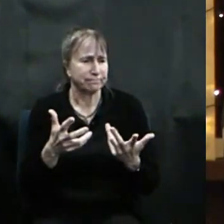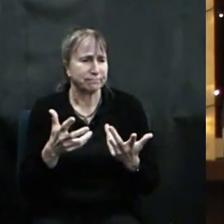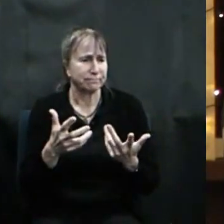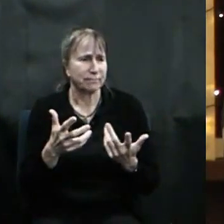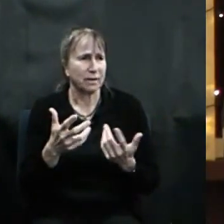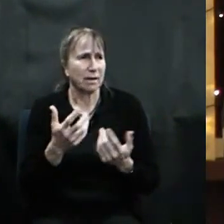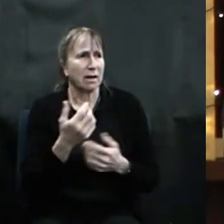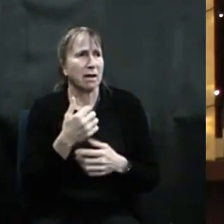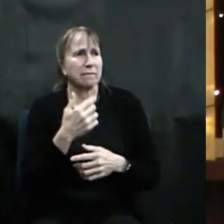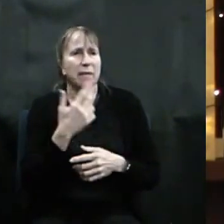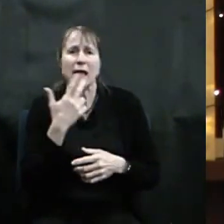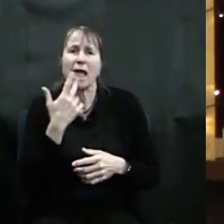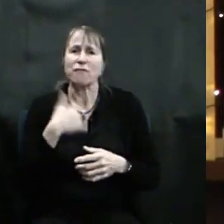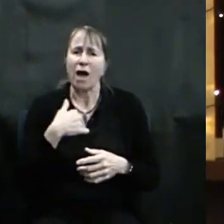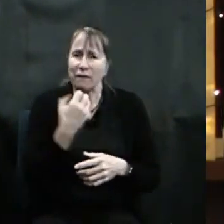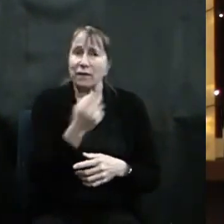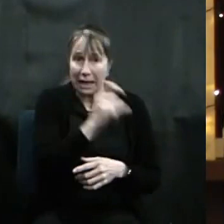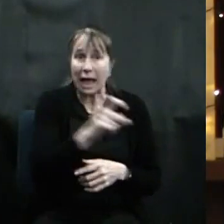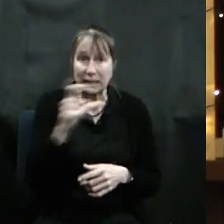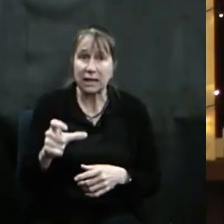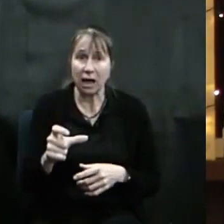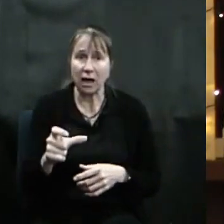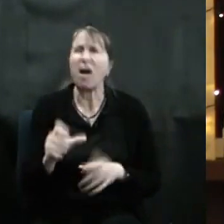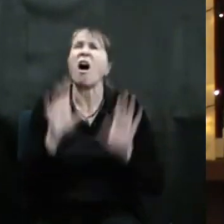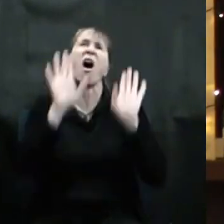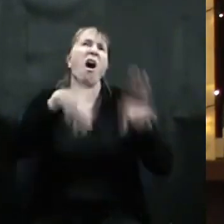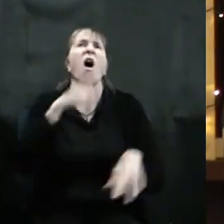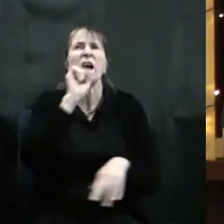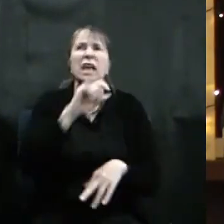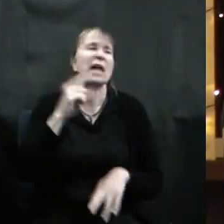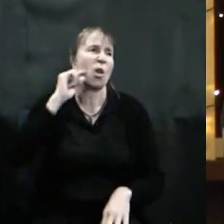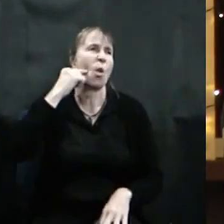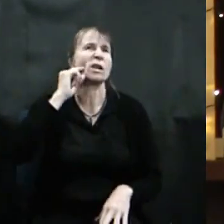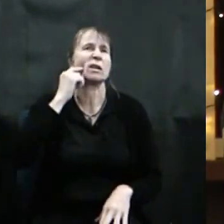You know, it's like if you've got cancer, you just can't take jelly beans.